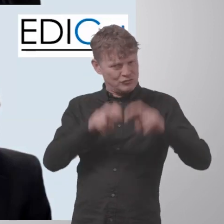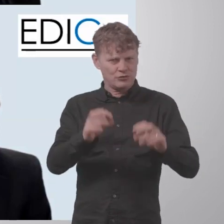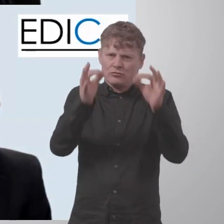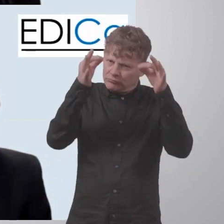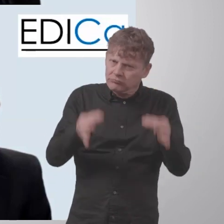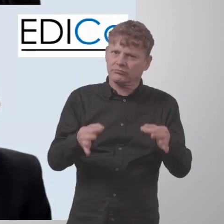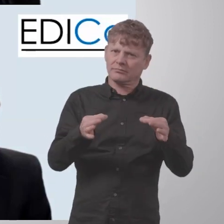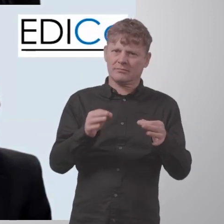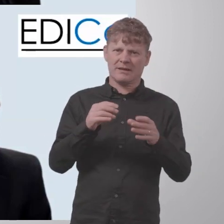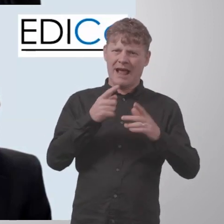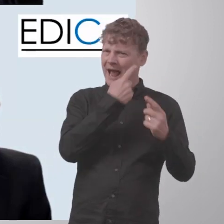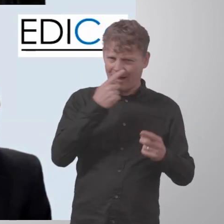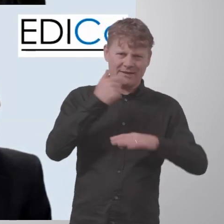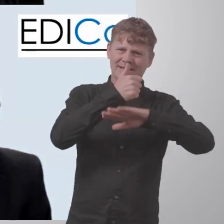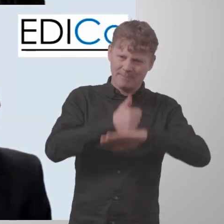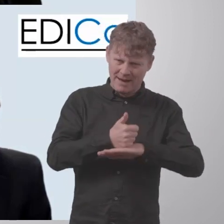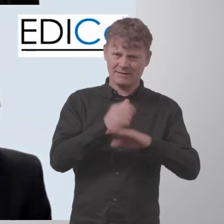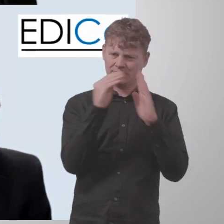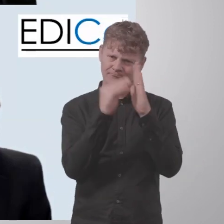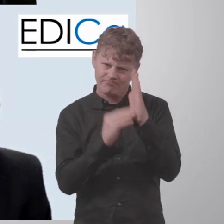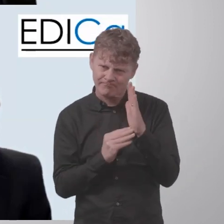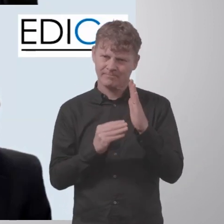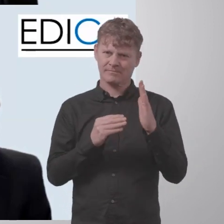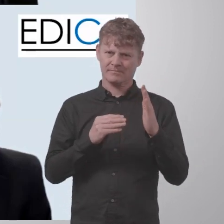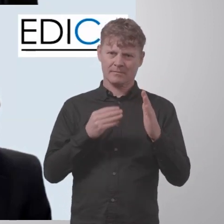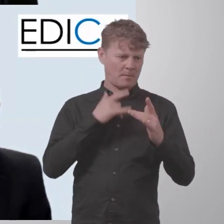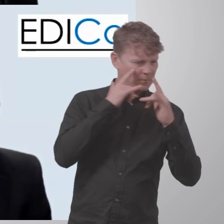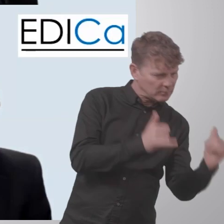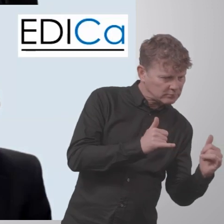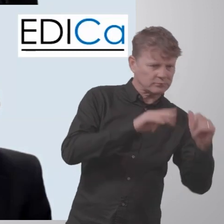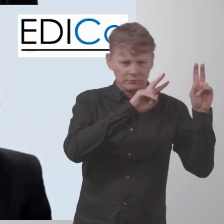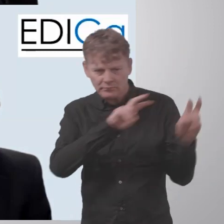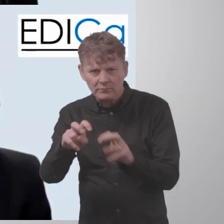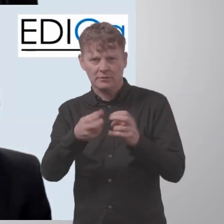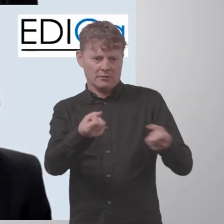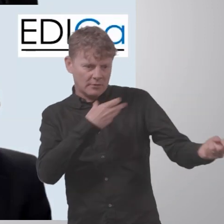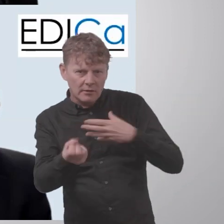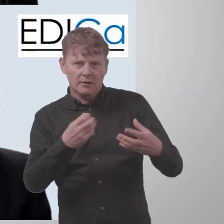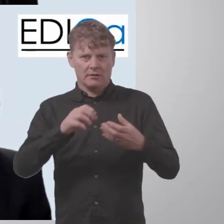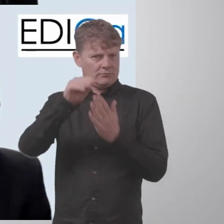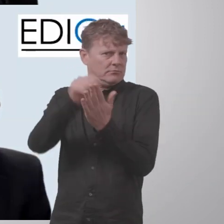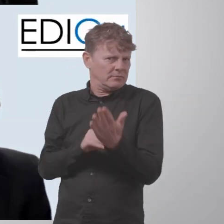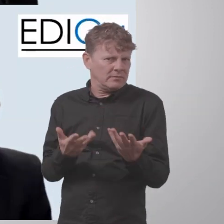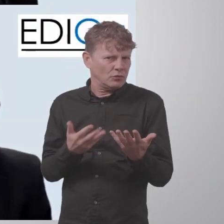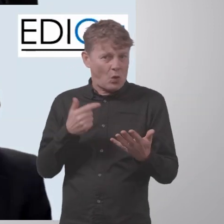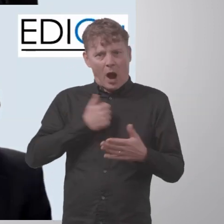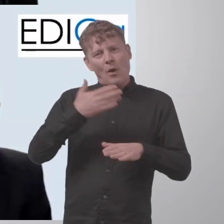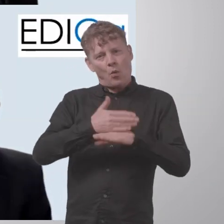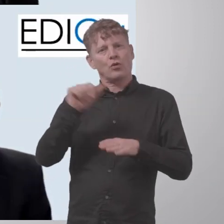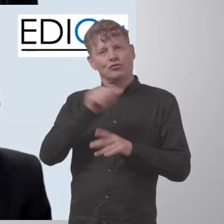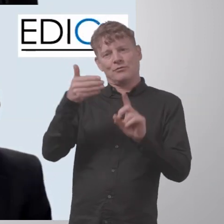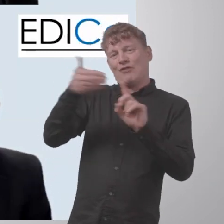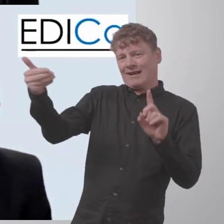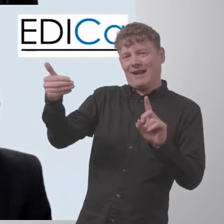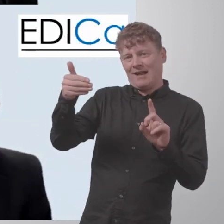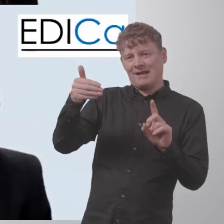interventions that we pilot and carry out. So that would be it for me, is for this work, the work we do to be recognised as expertise, because there is a